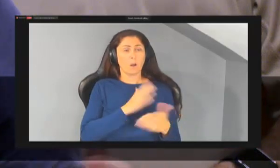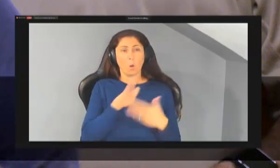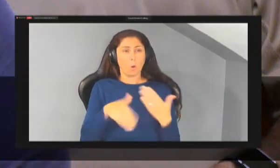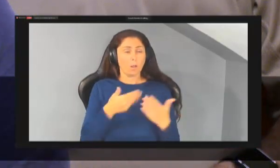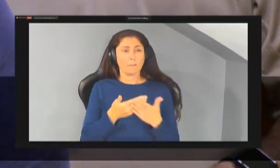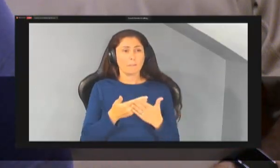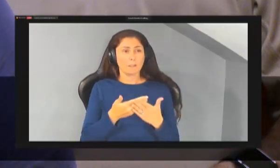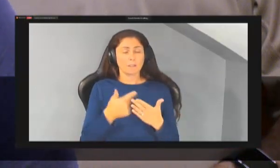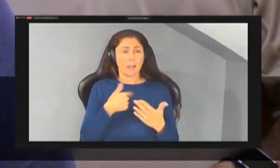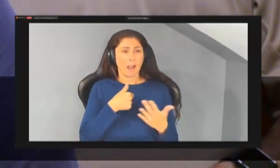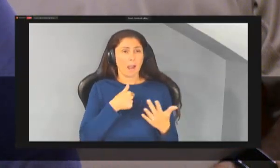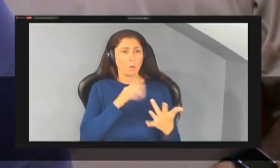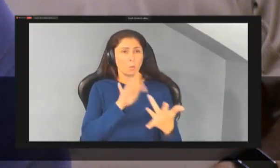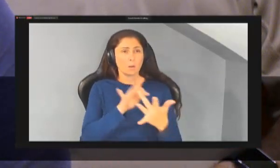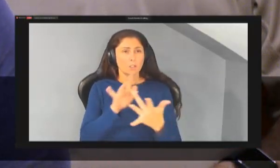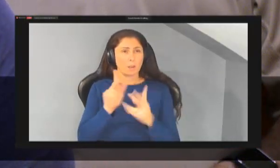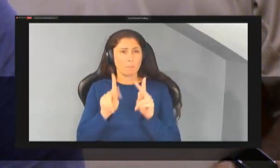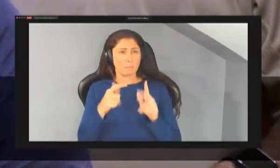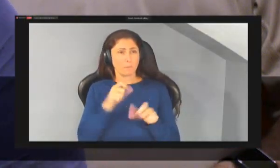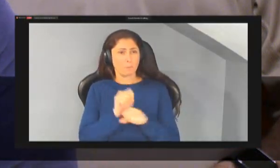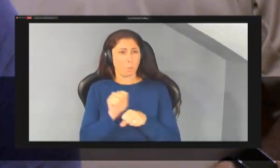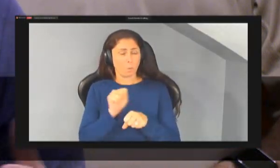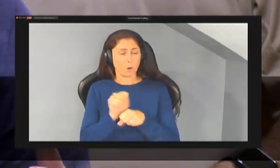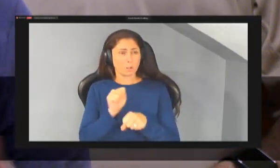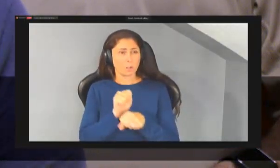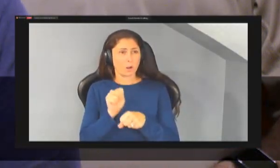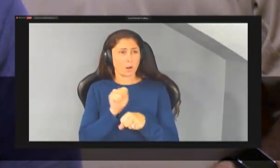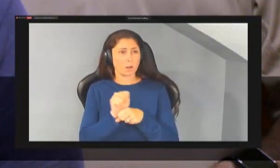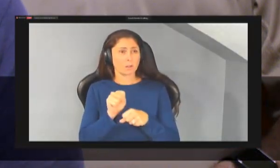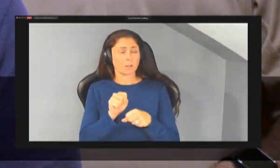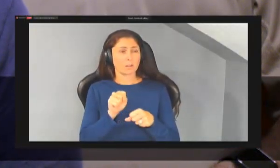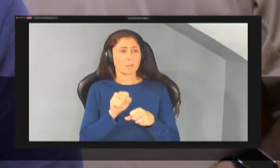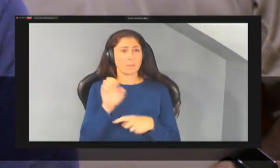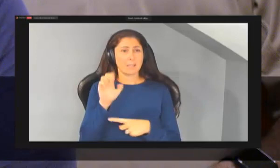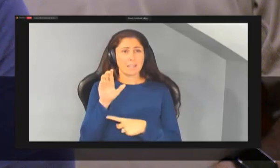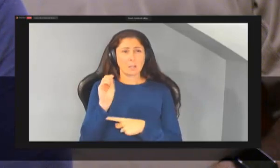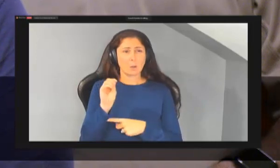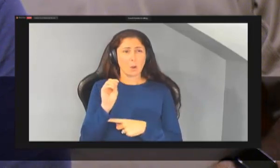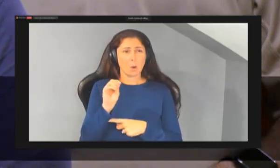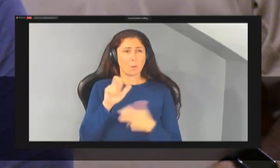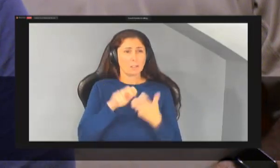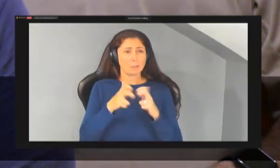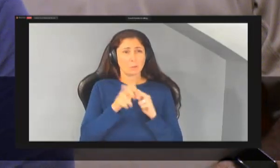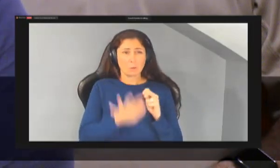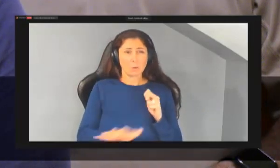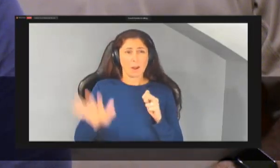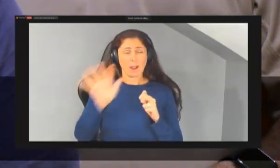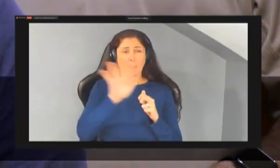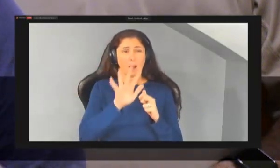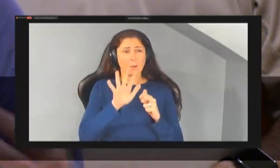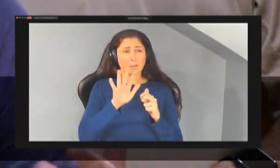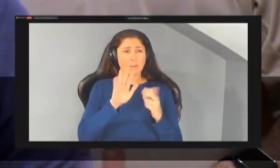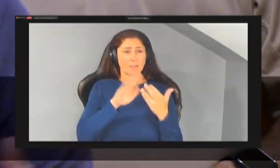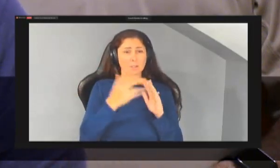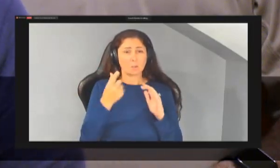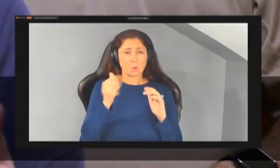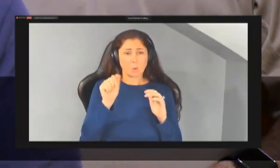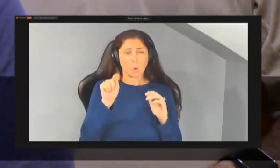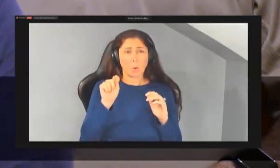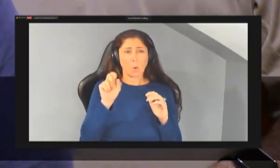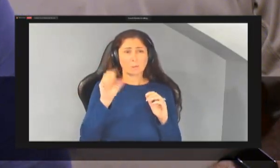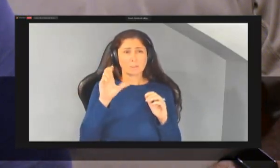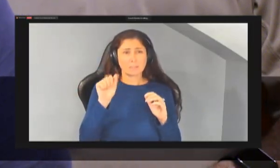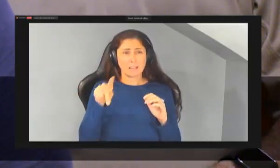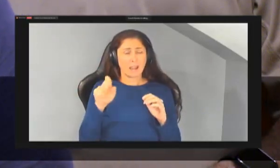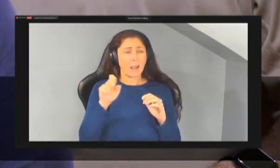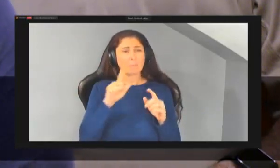I reached out to people who I've worked on, ecological issues throughout the city, Tree Pittsburgh, Goatscape, and just